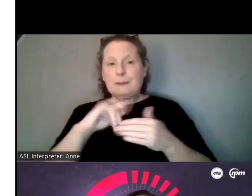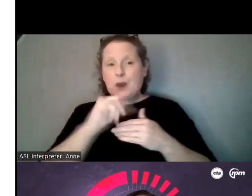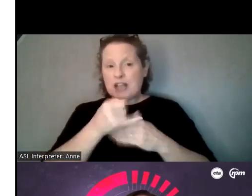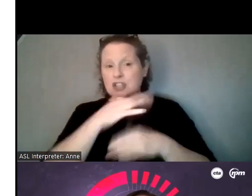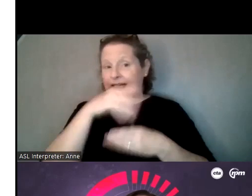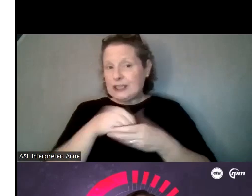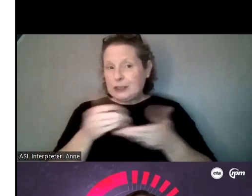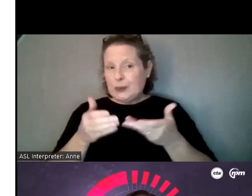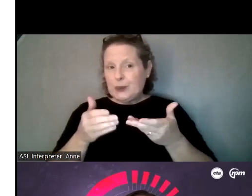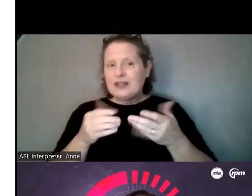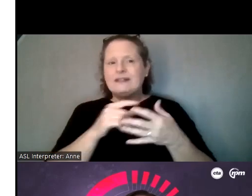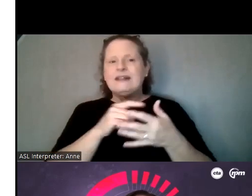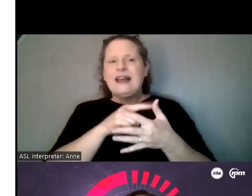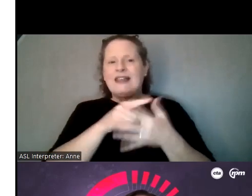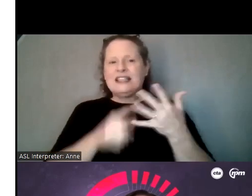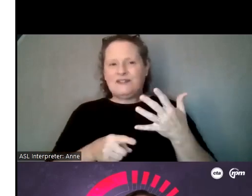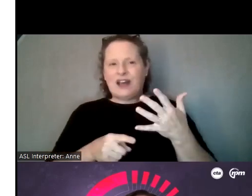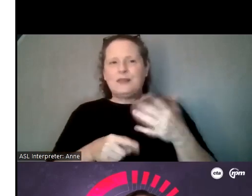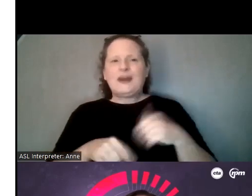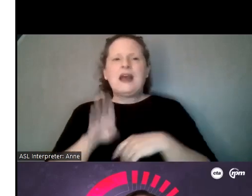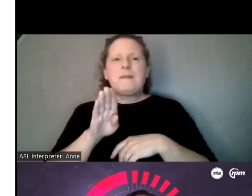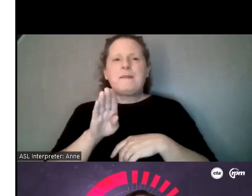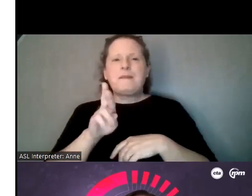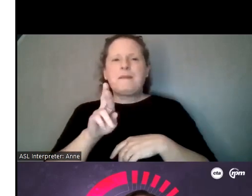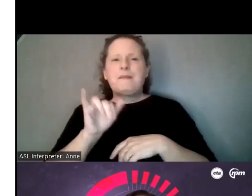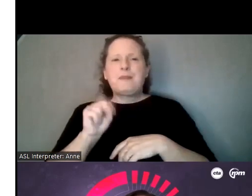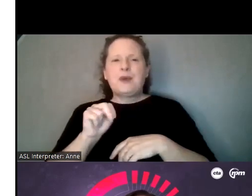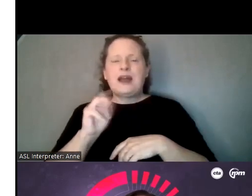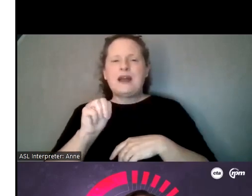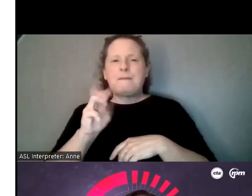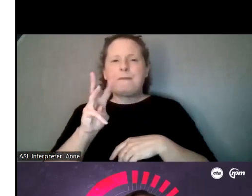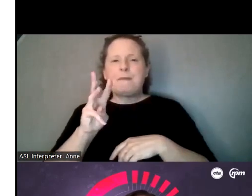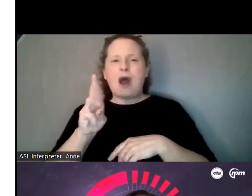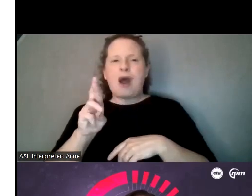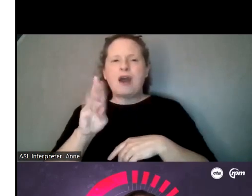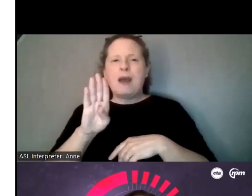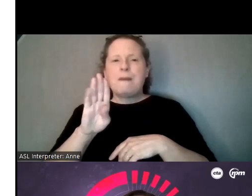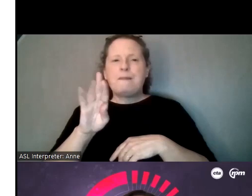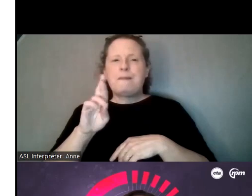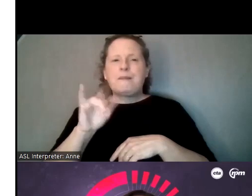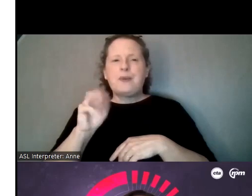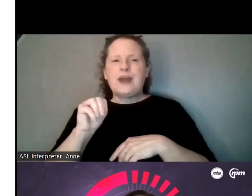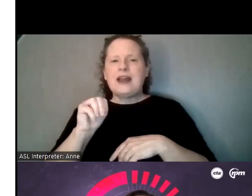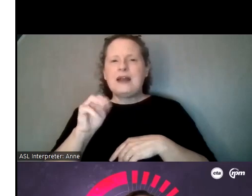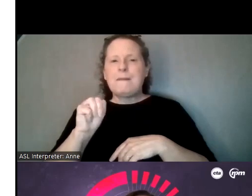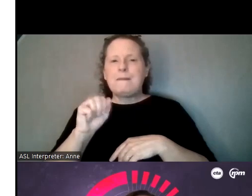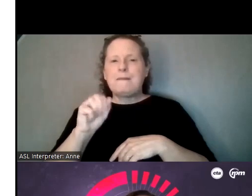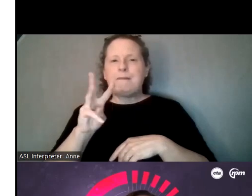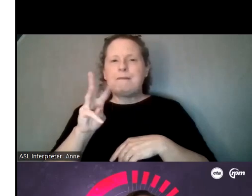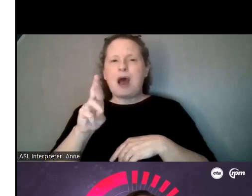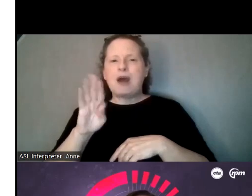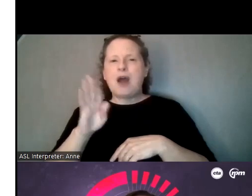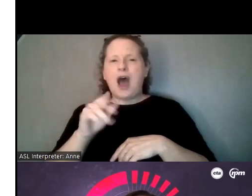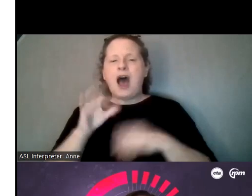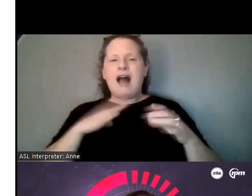include the following stations: Bryn Mawr, Hollywood, the the station auxiliary entrance,